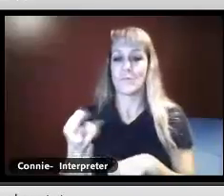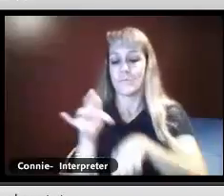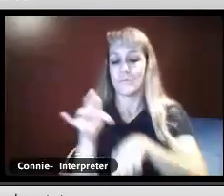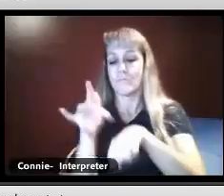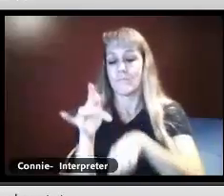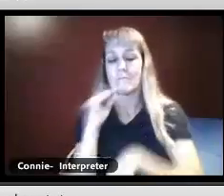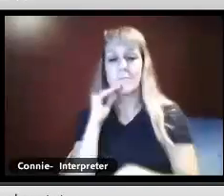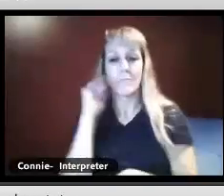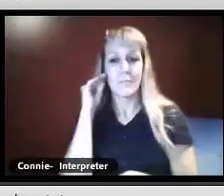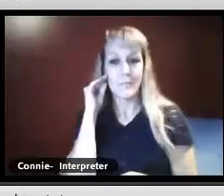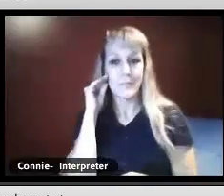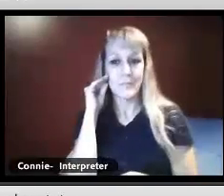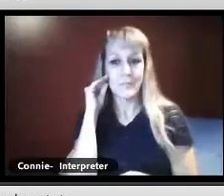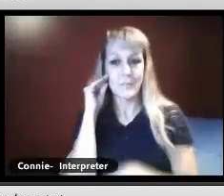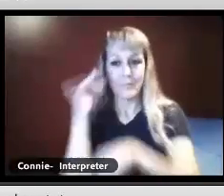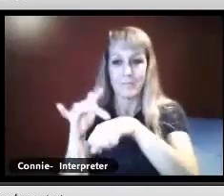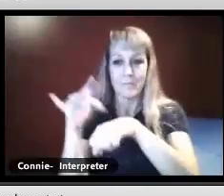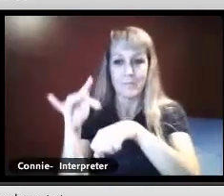home